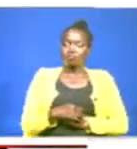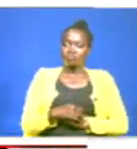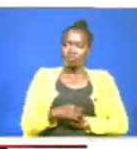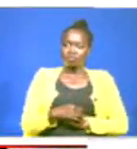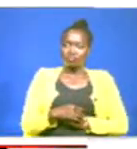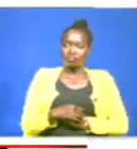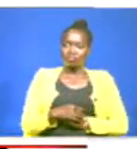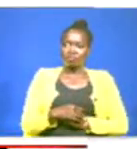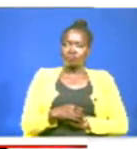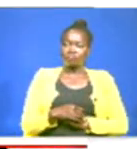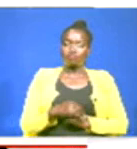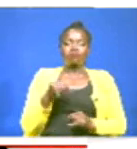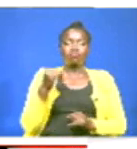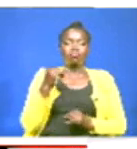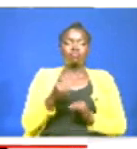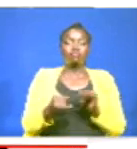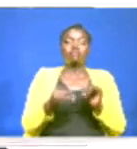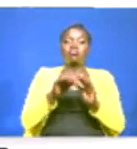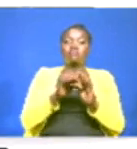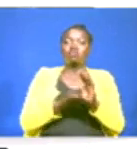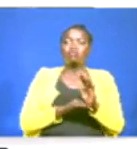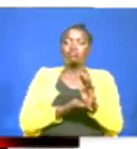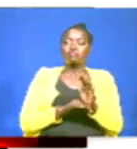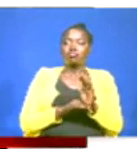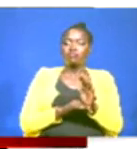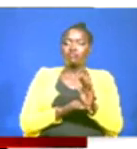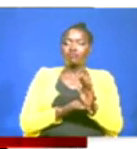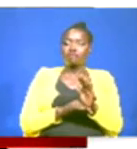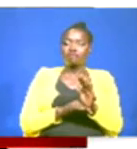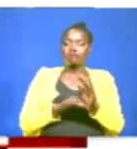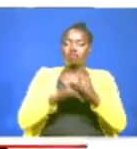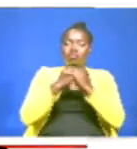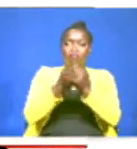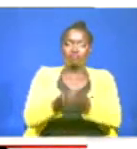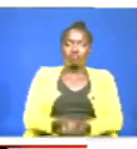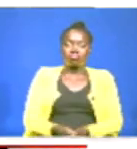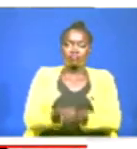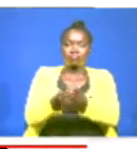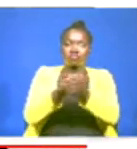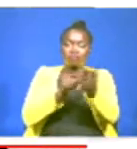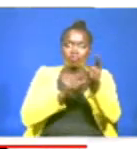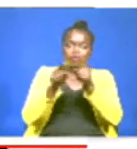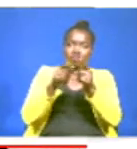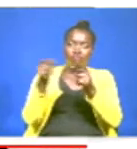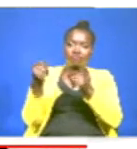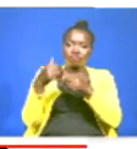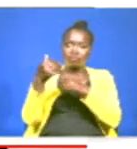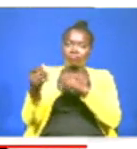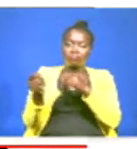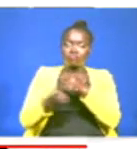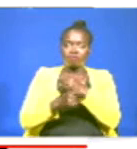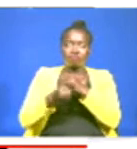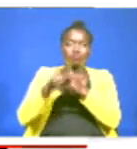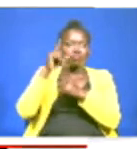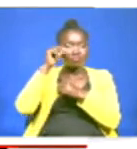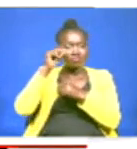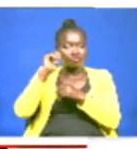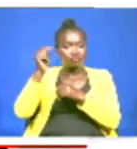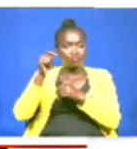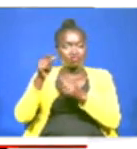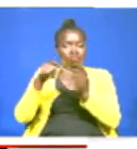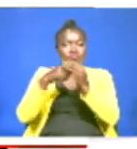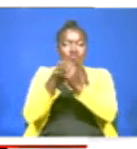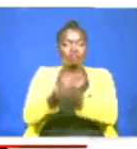The final series of the homologated beach volleyball tour will be held next month in Mombasa. Kenya Beach Volleyball